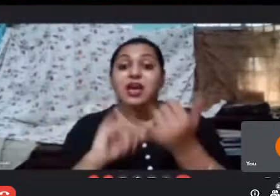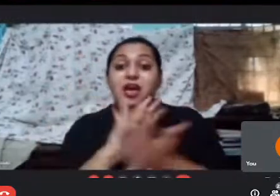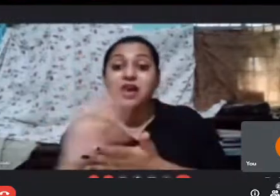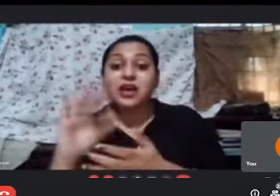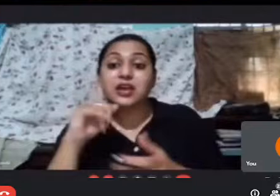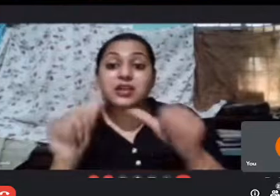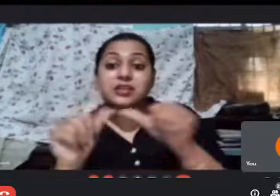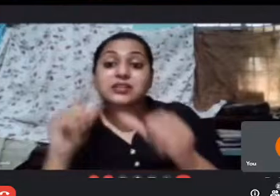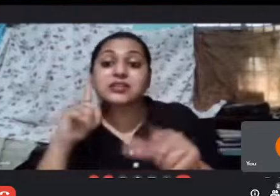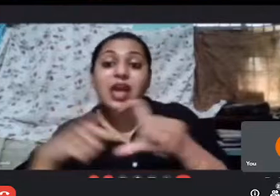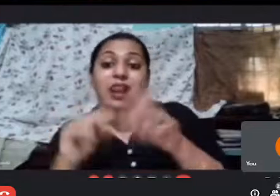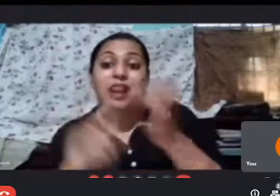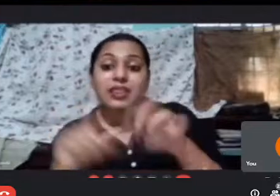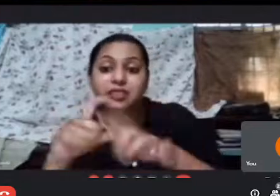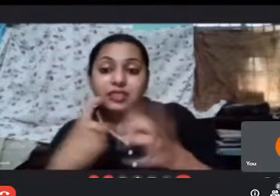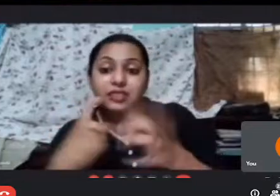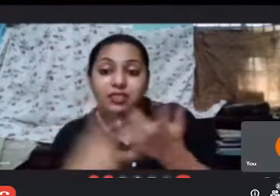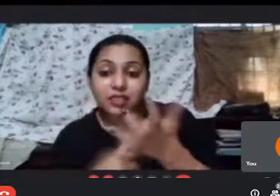words.